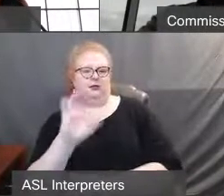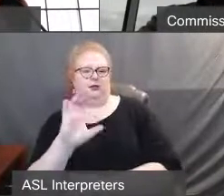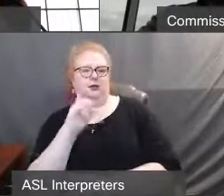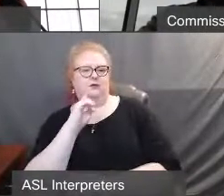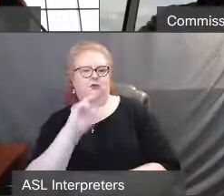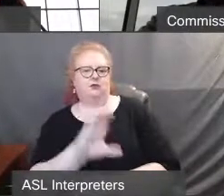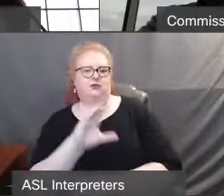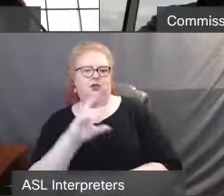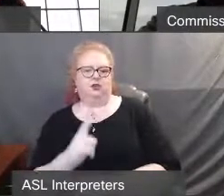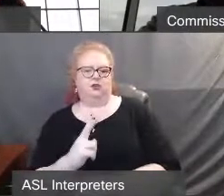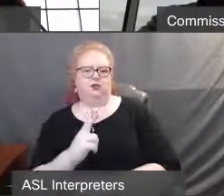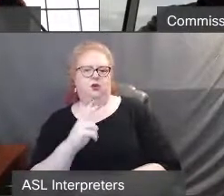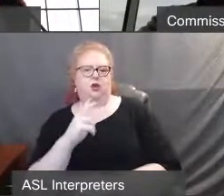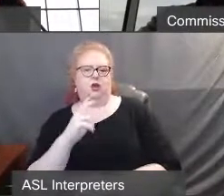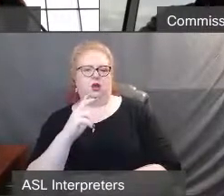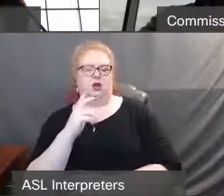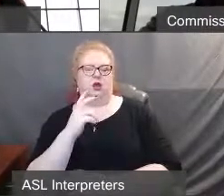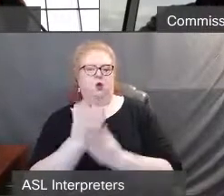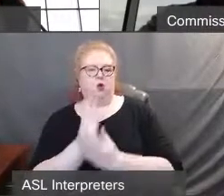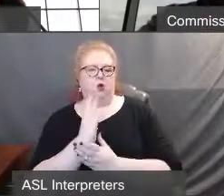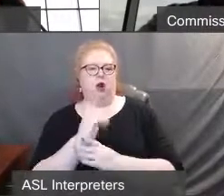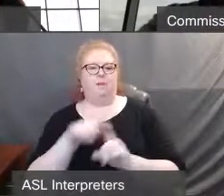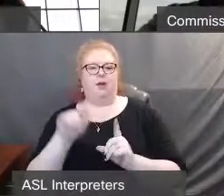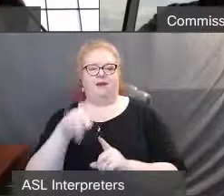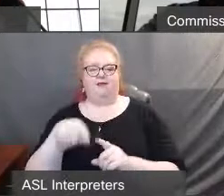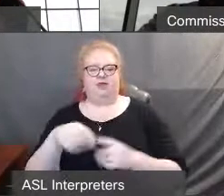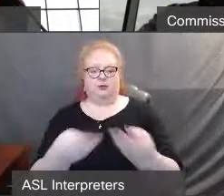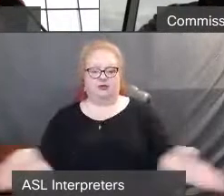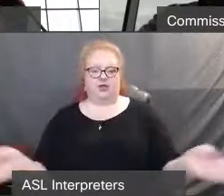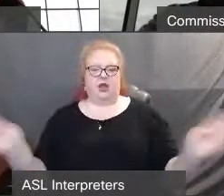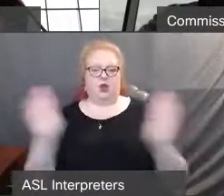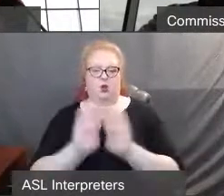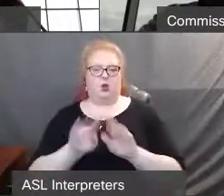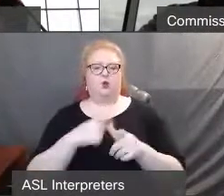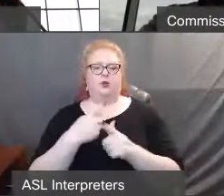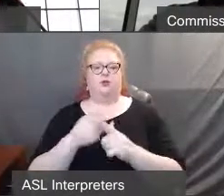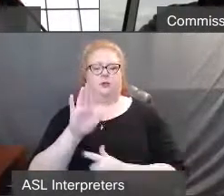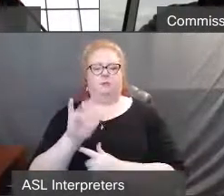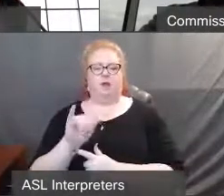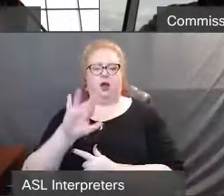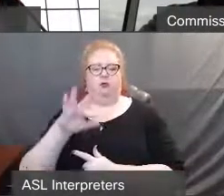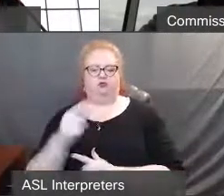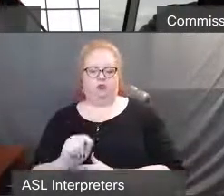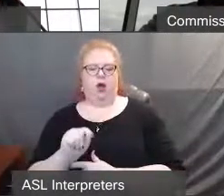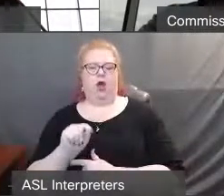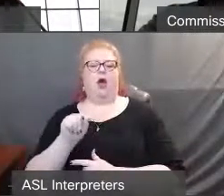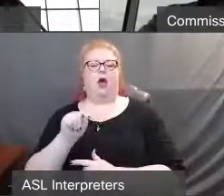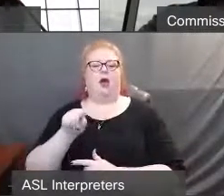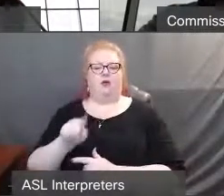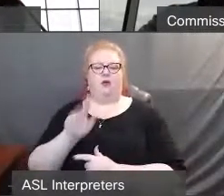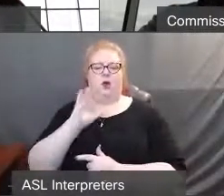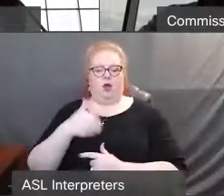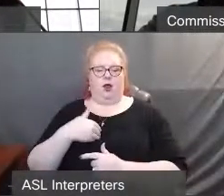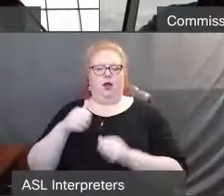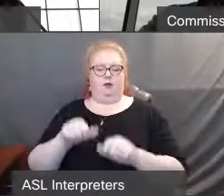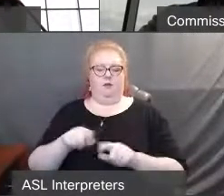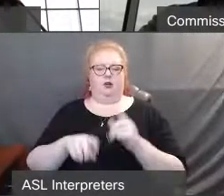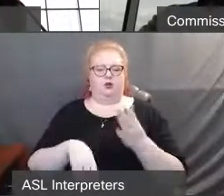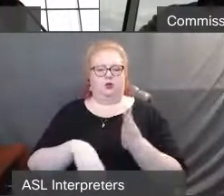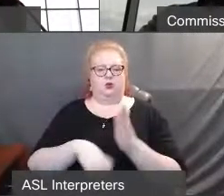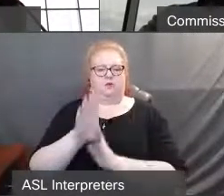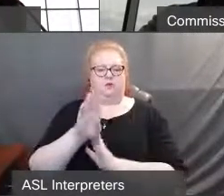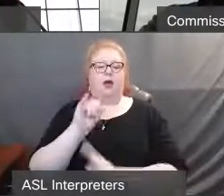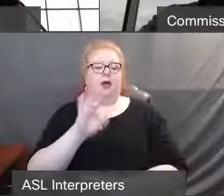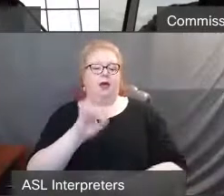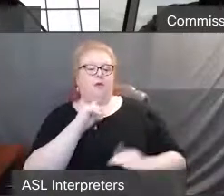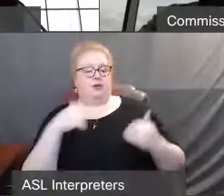So if this was enclosed, it would have by right the opportunity to develop. If this were an animal clinic, it would be permitted in